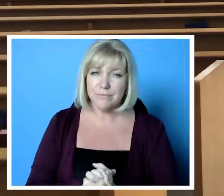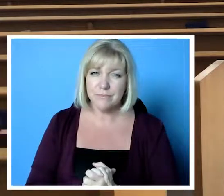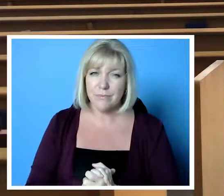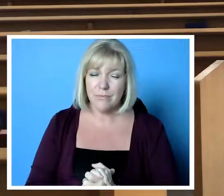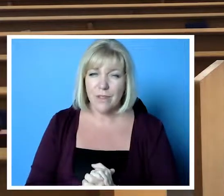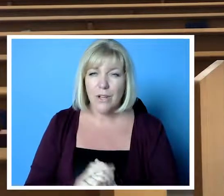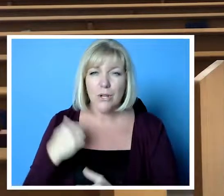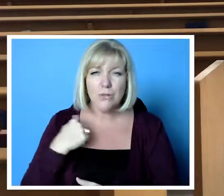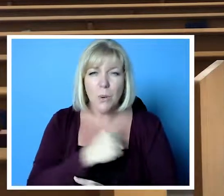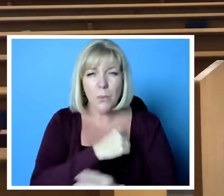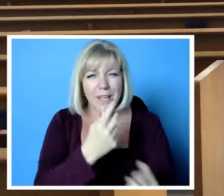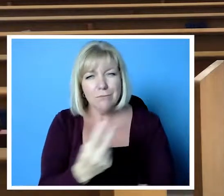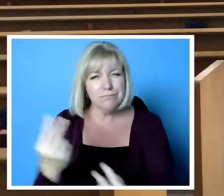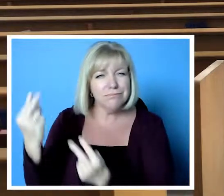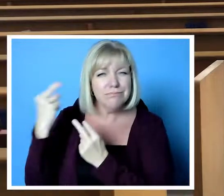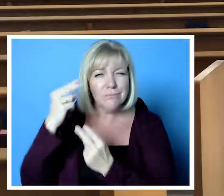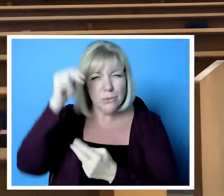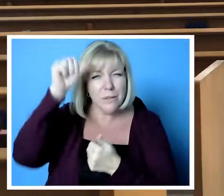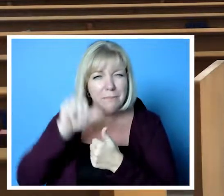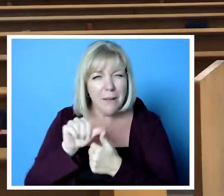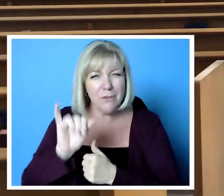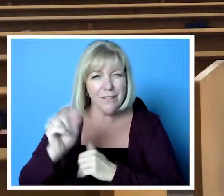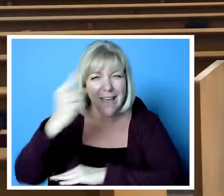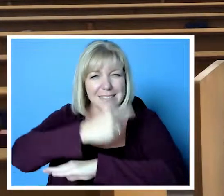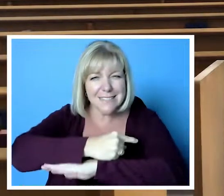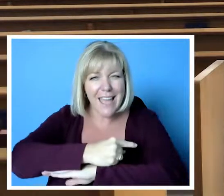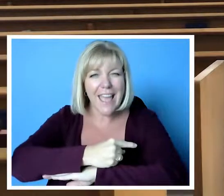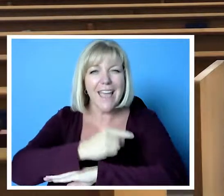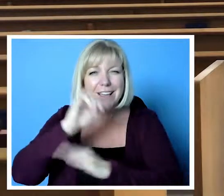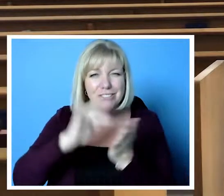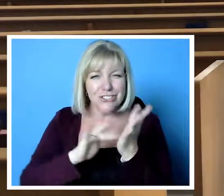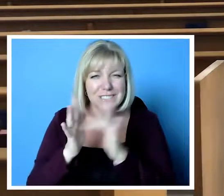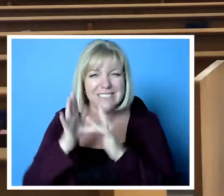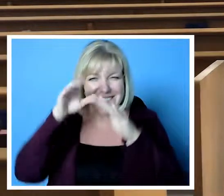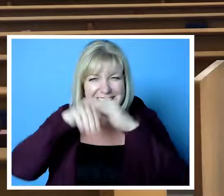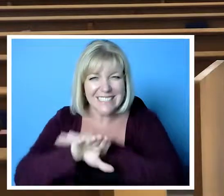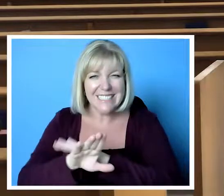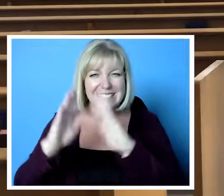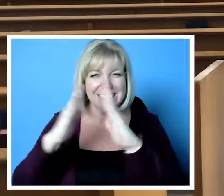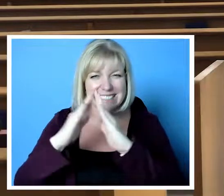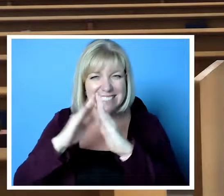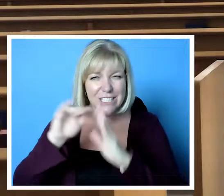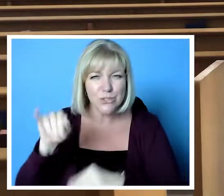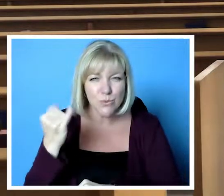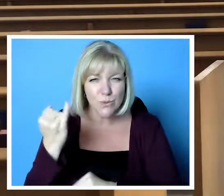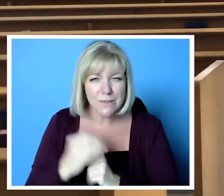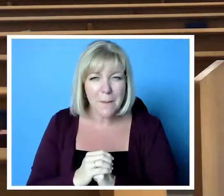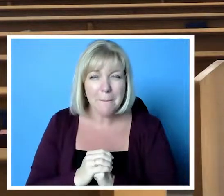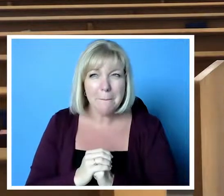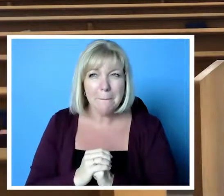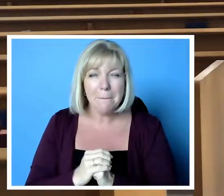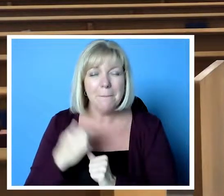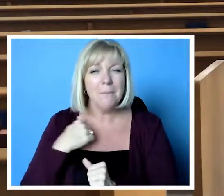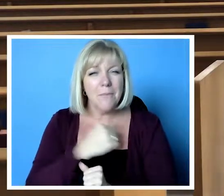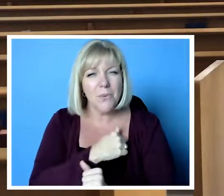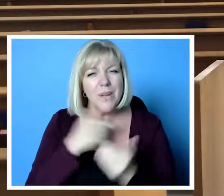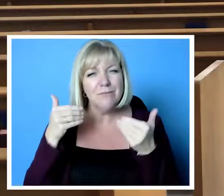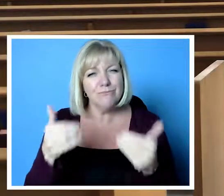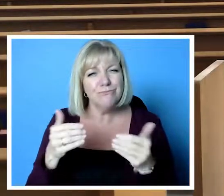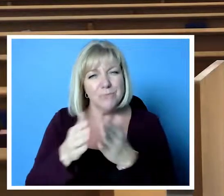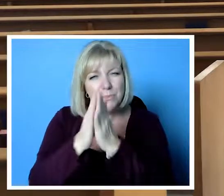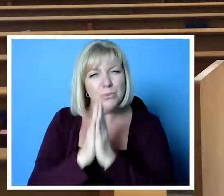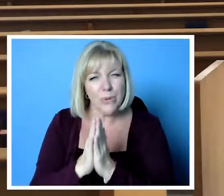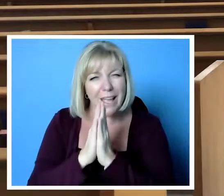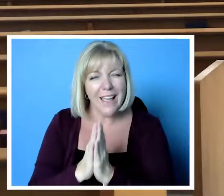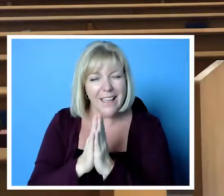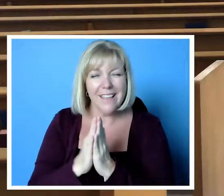this triumphal entry into Jerusalem, as we remember the king that Jesus was, let us pray and thank